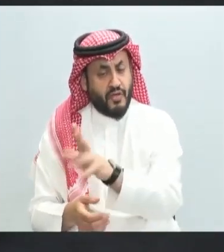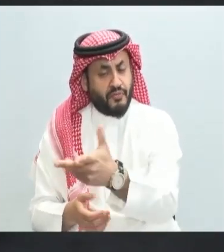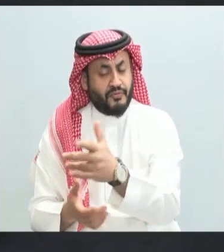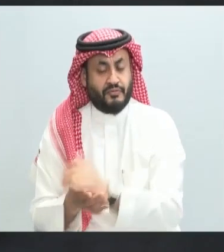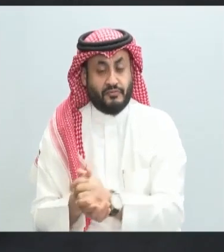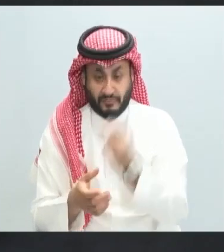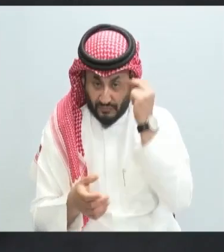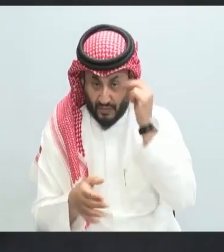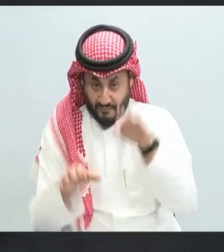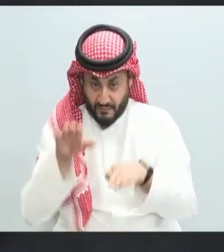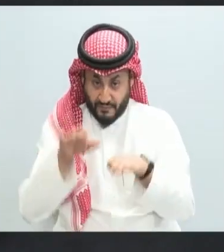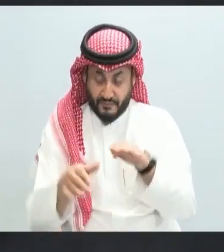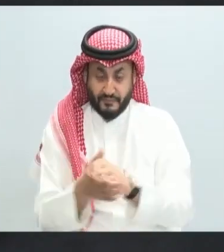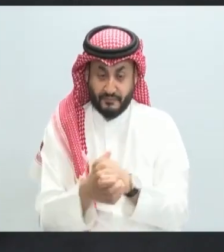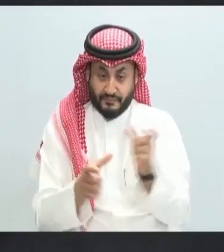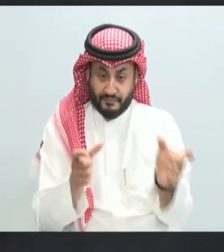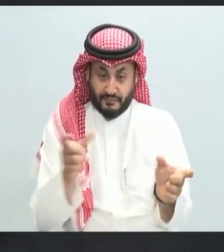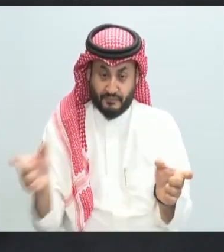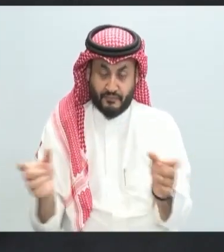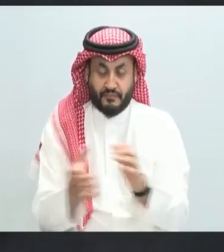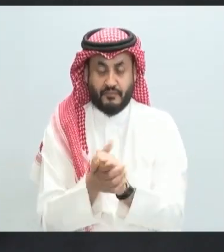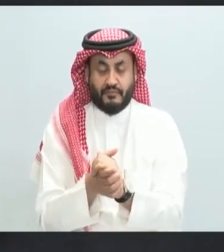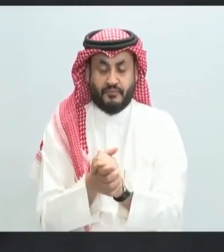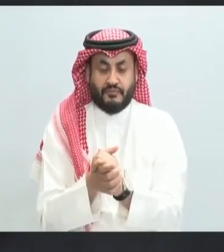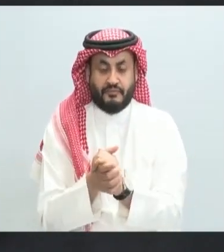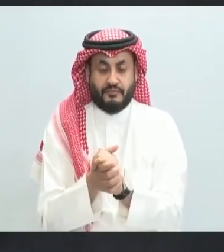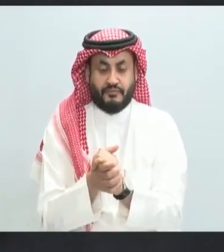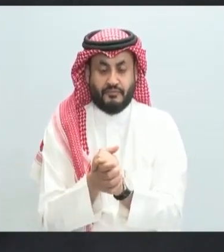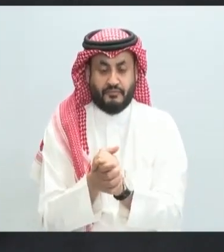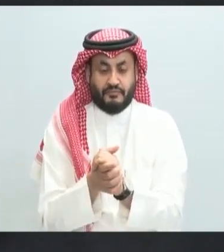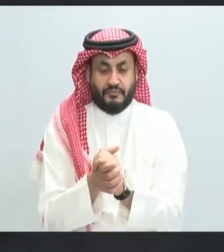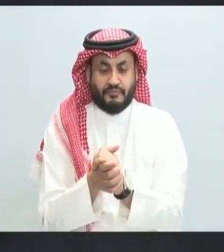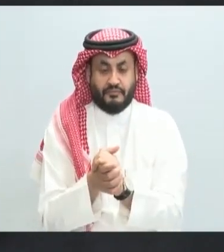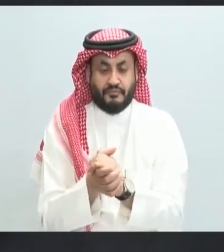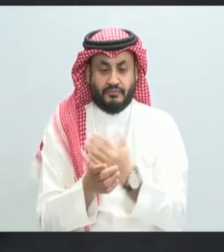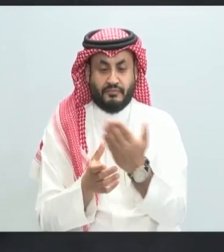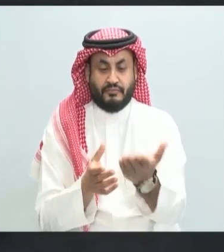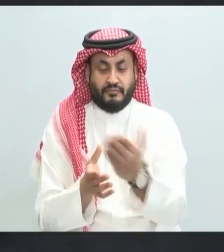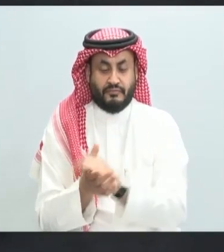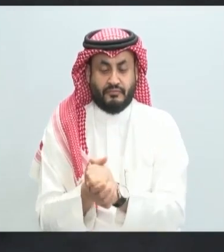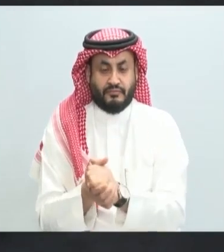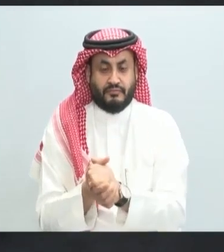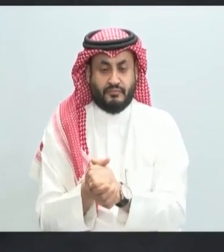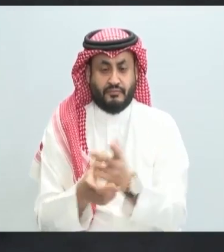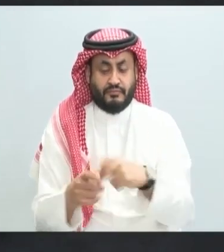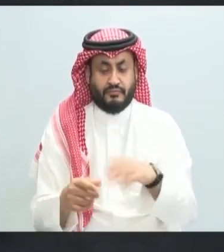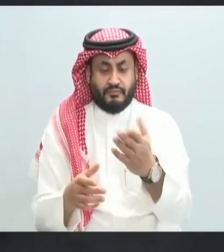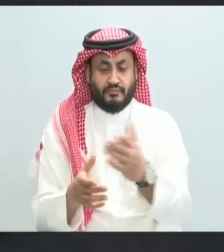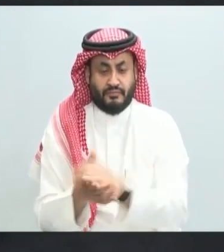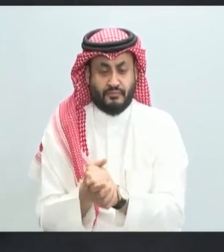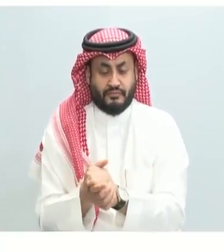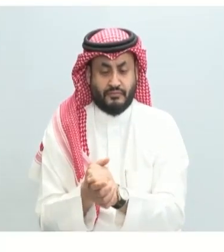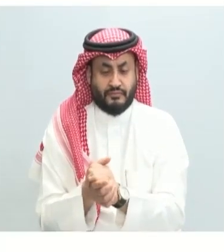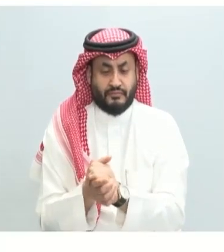than one thing and say, what are these? So now, the last thing we will have